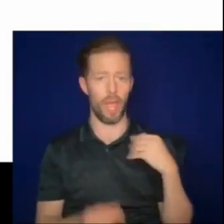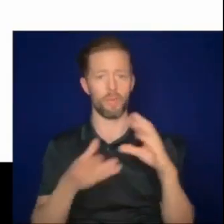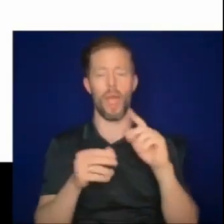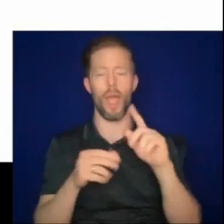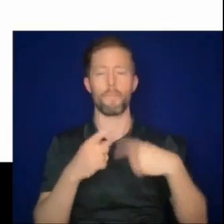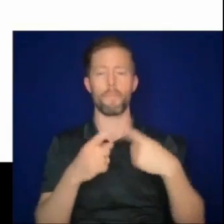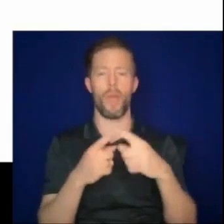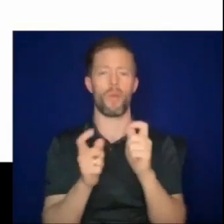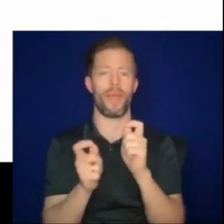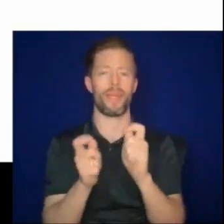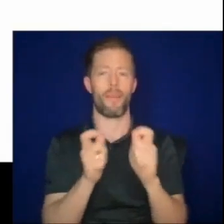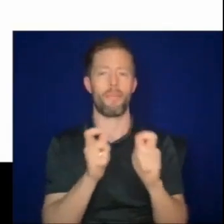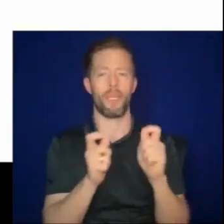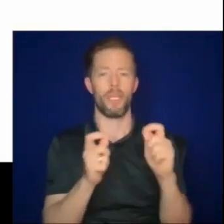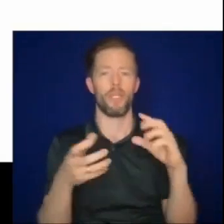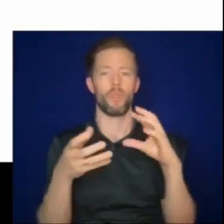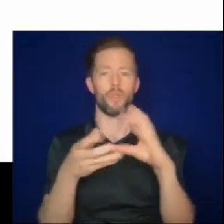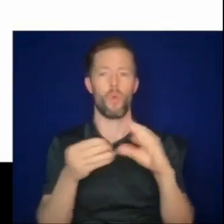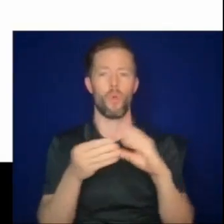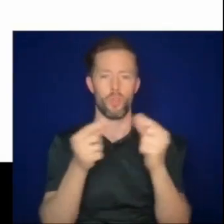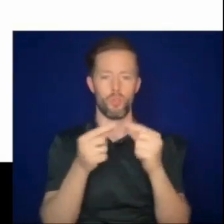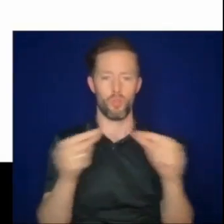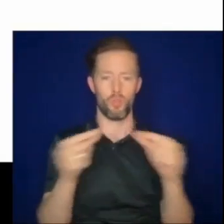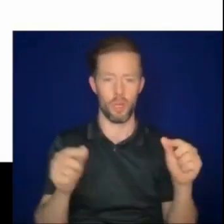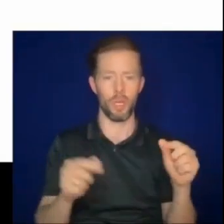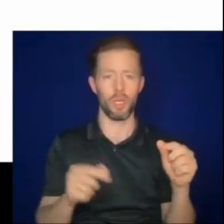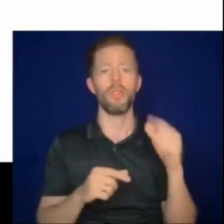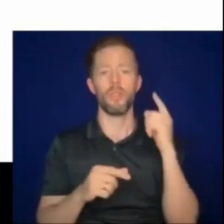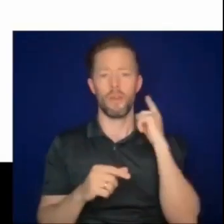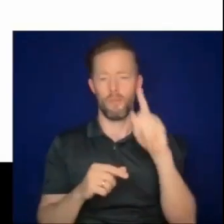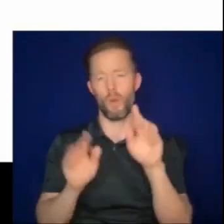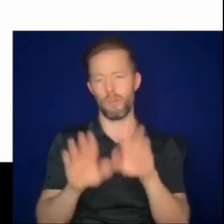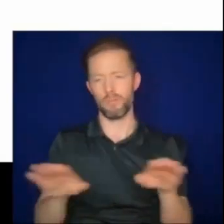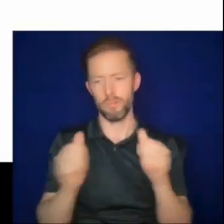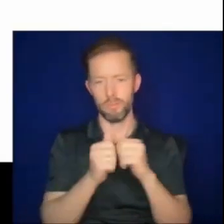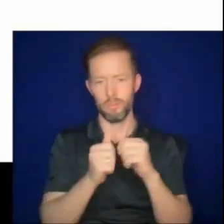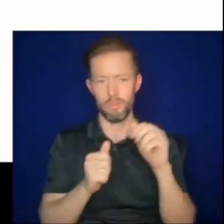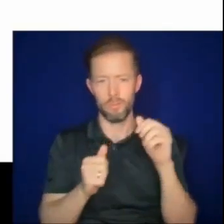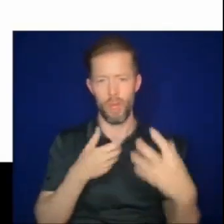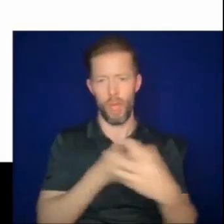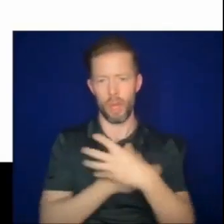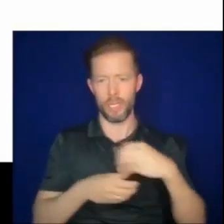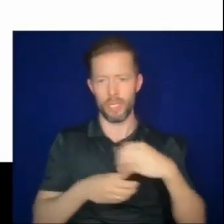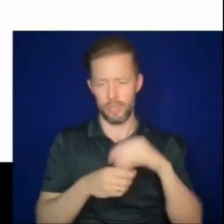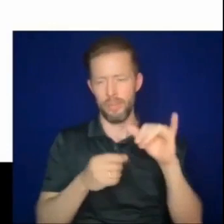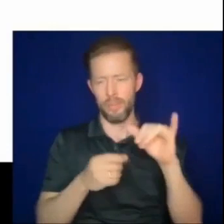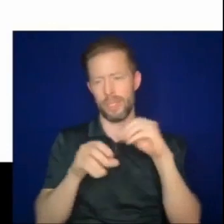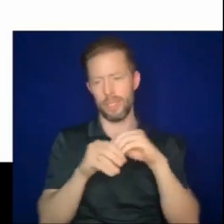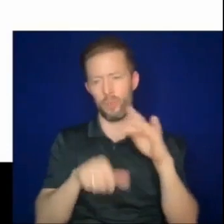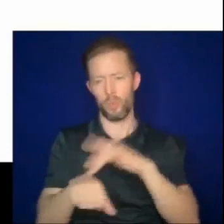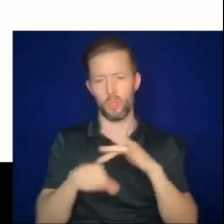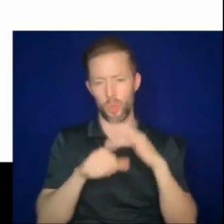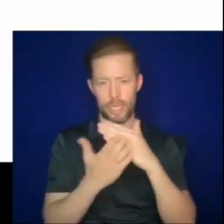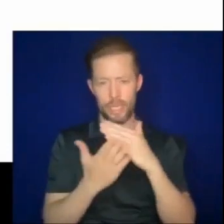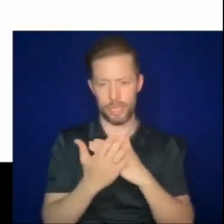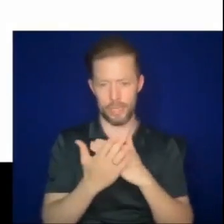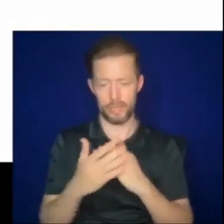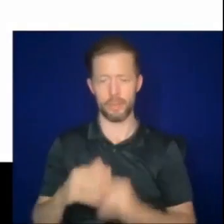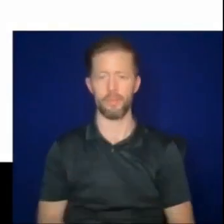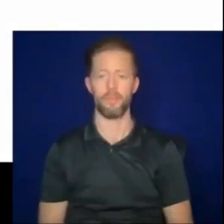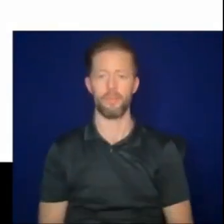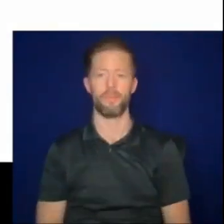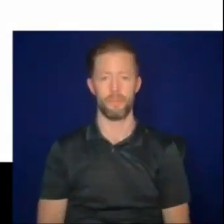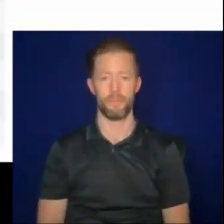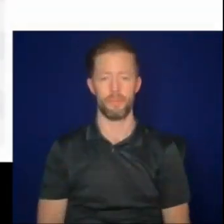article on the effects of adapted story grammar intervention on the listening comprehension of children with autism. And again, that's in the